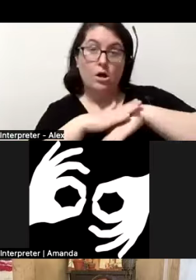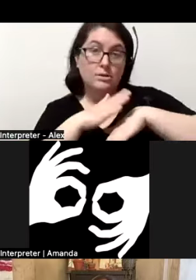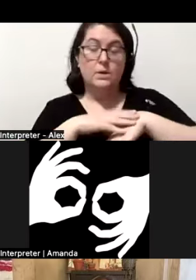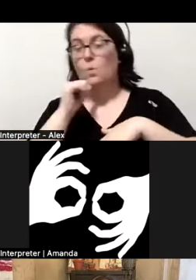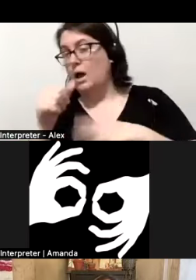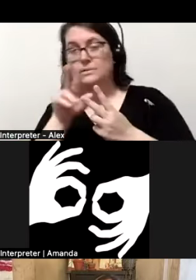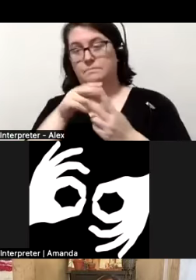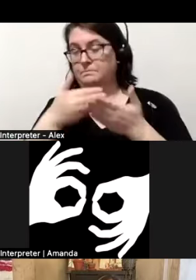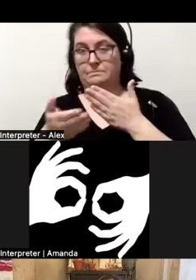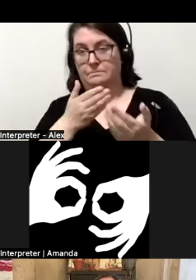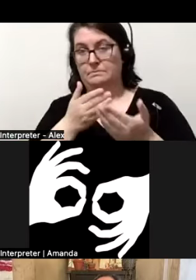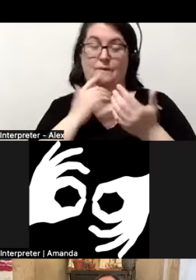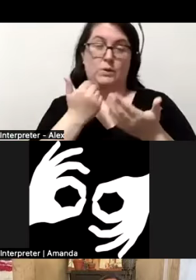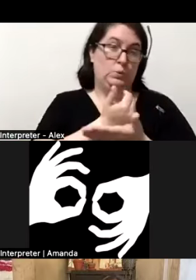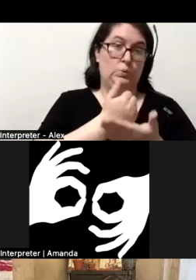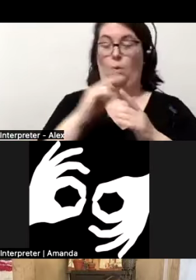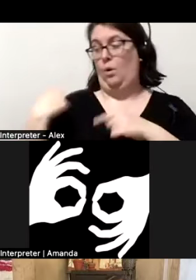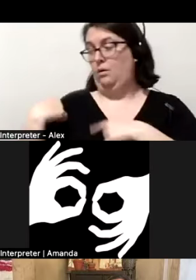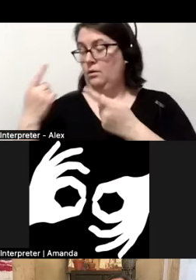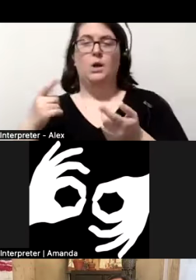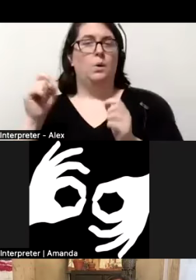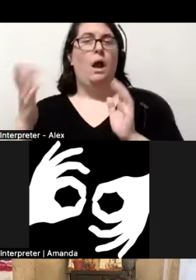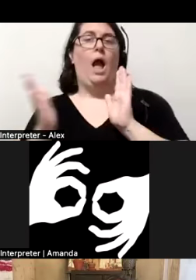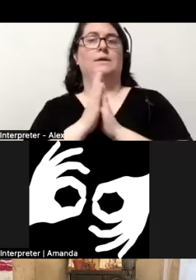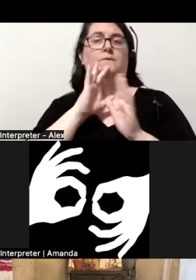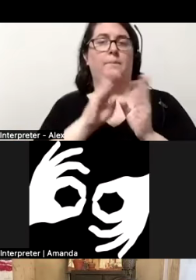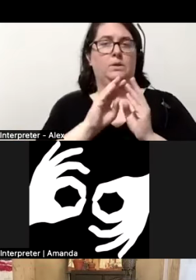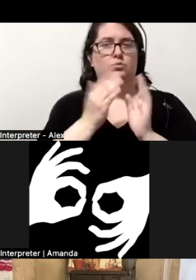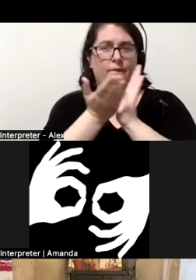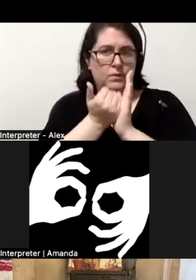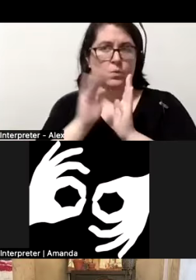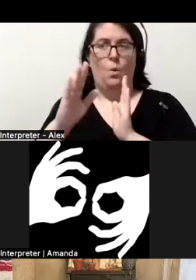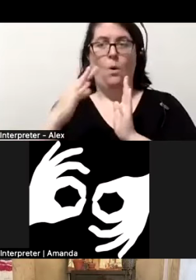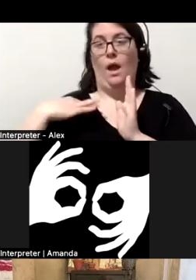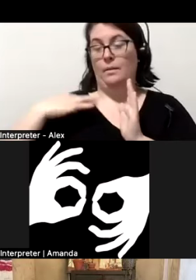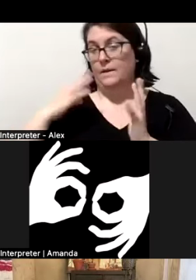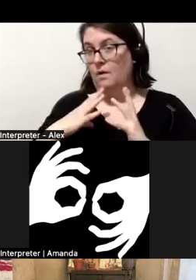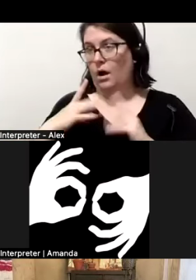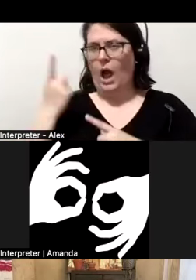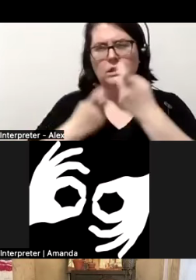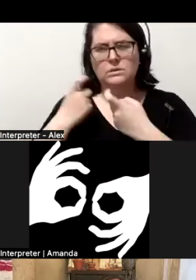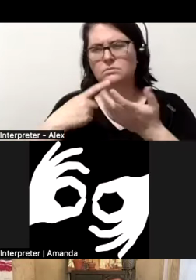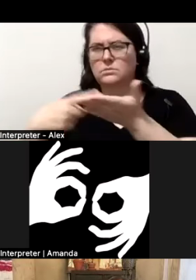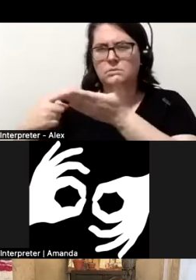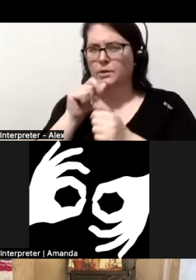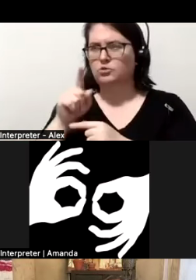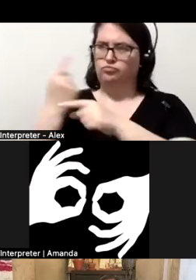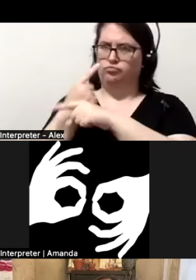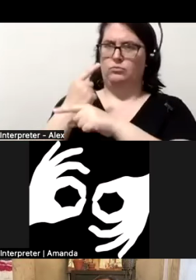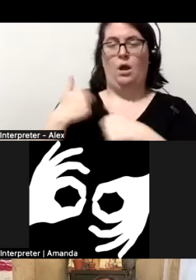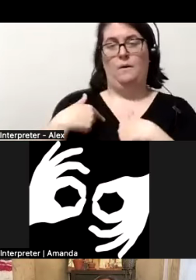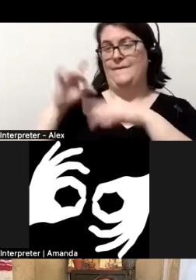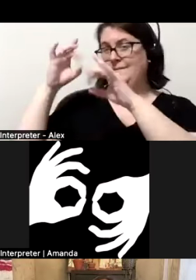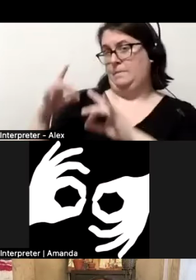you're applying as an emerging festival, you can meet with us to just talk about your application, ask us questions. We are more than happy to